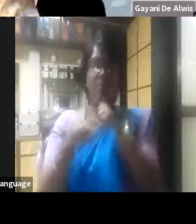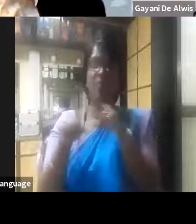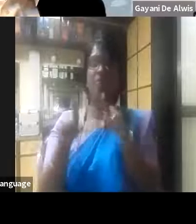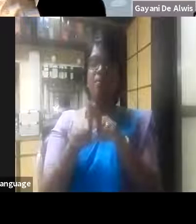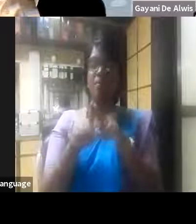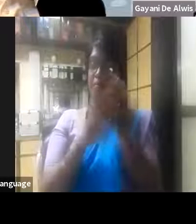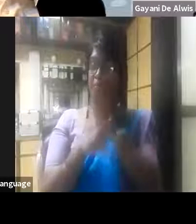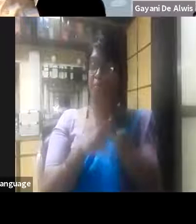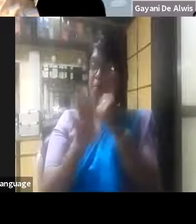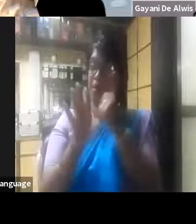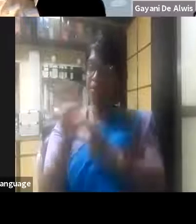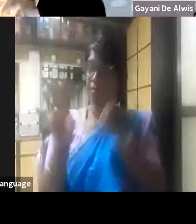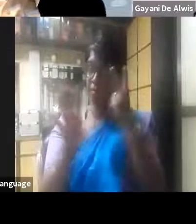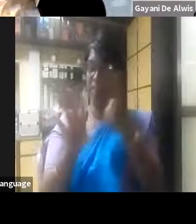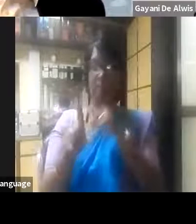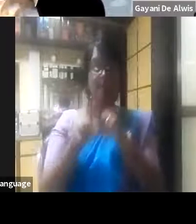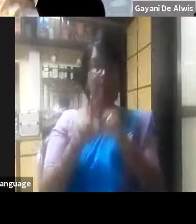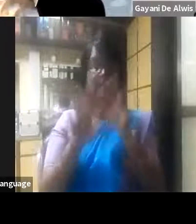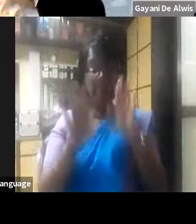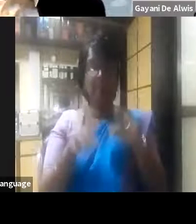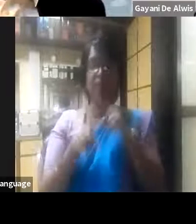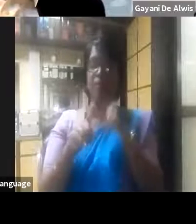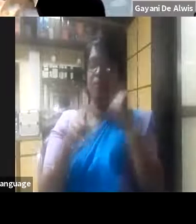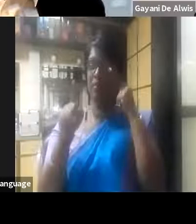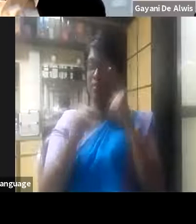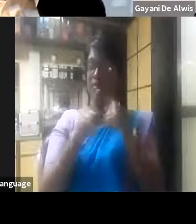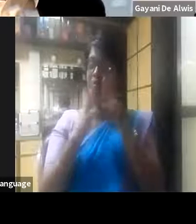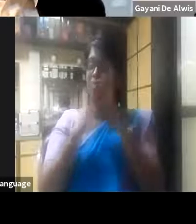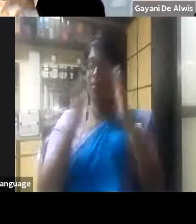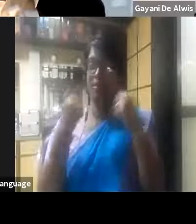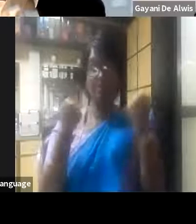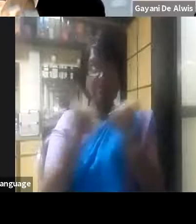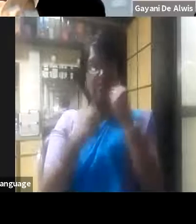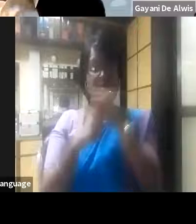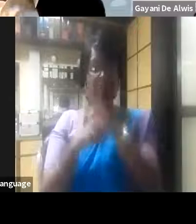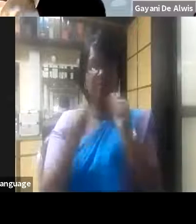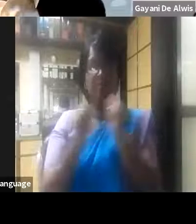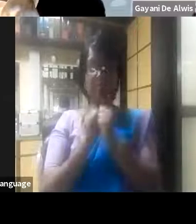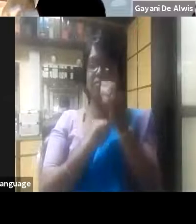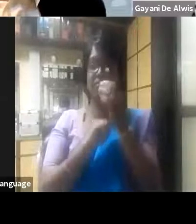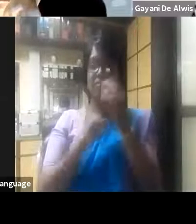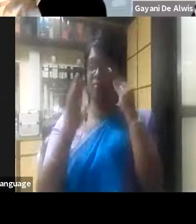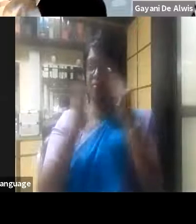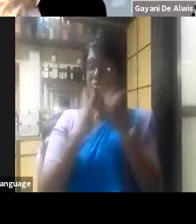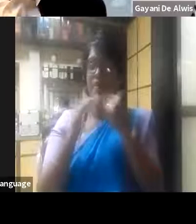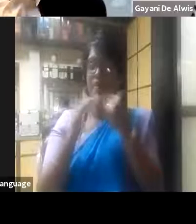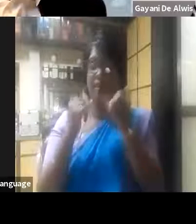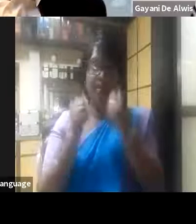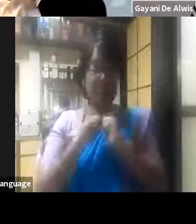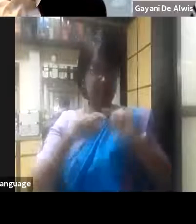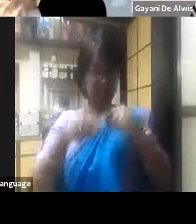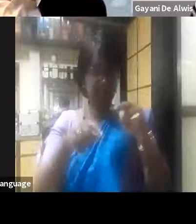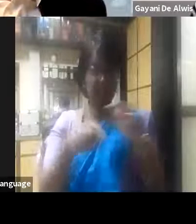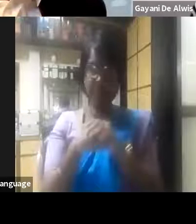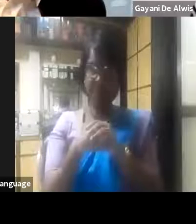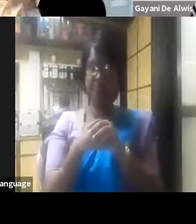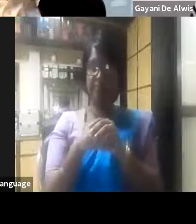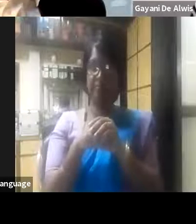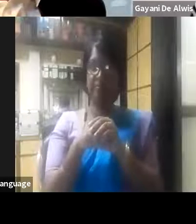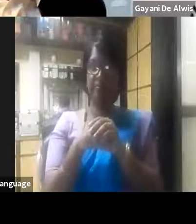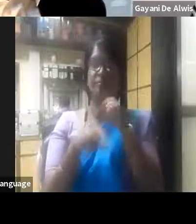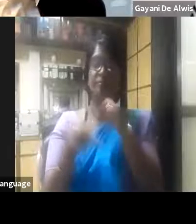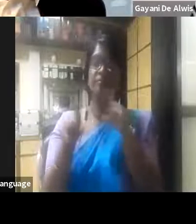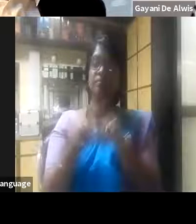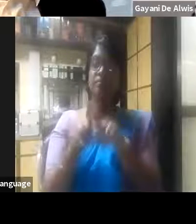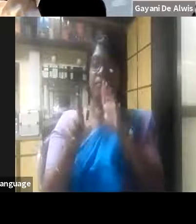years. But, there will be more challenges, with signs of pandemic easing off. And I think it's important